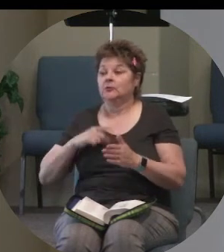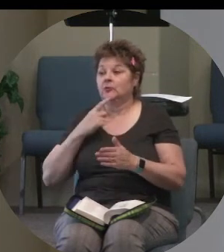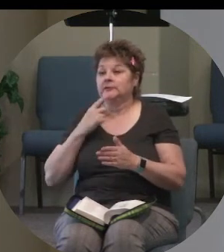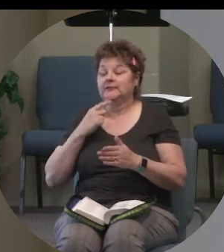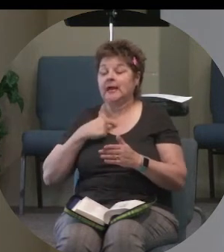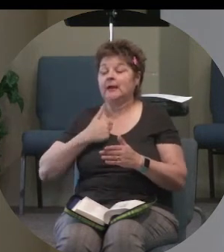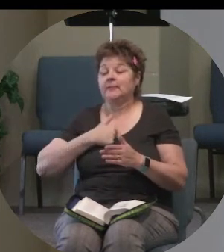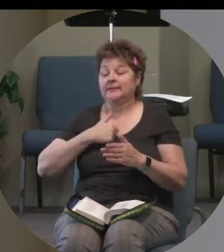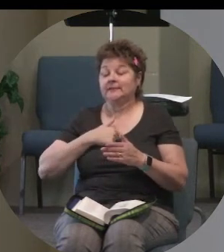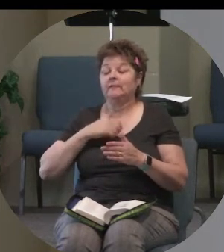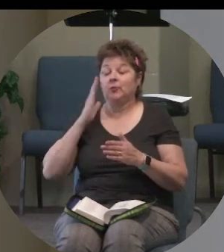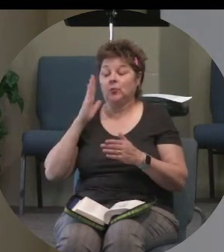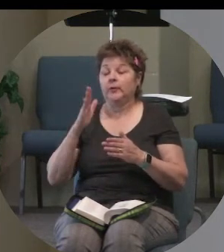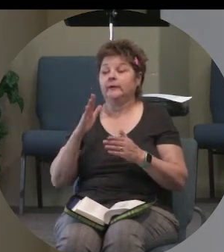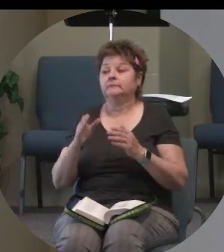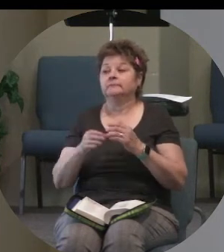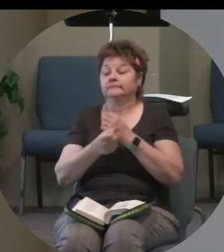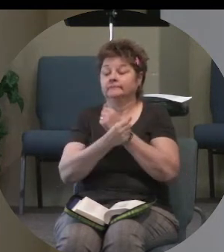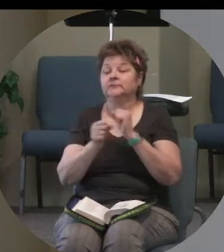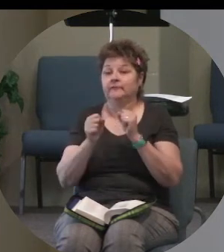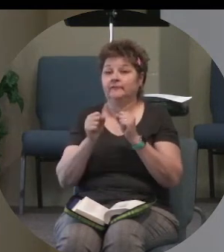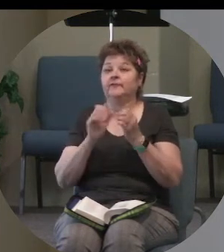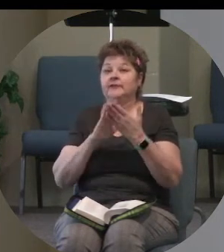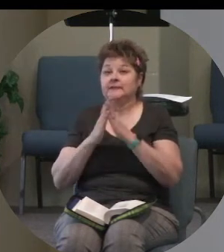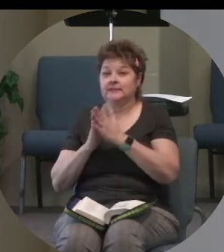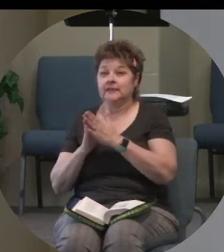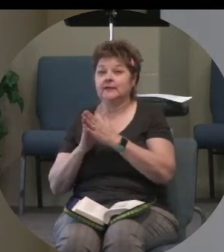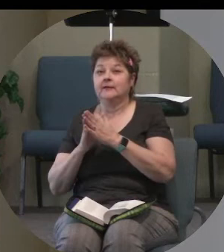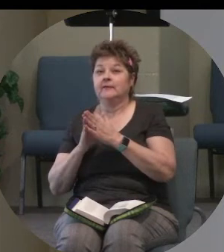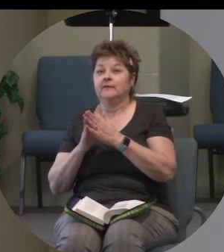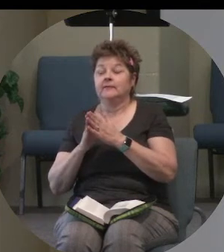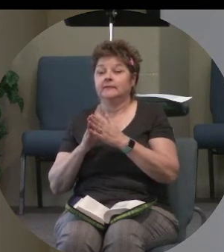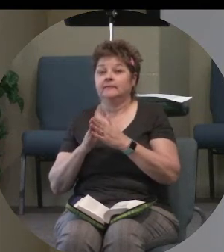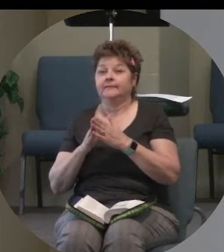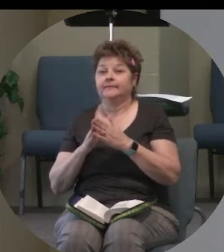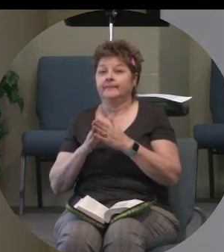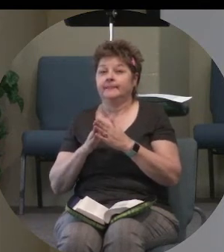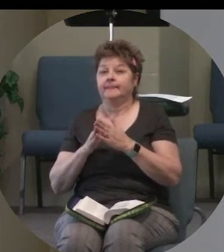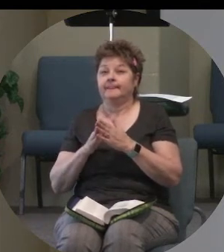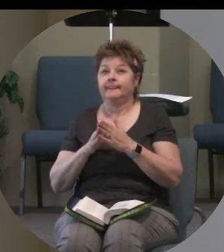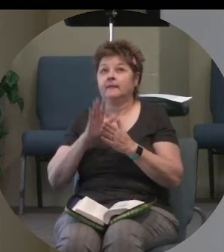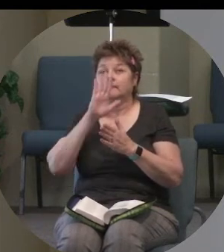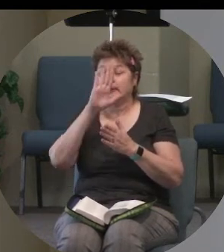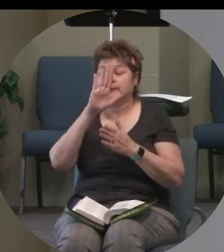my own sake and for the sake of my servant David." Let's stop in verse 34.